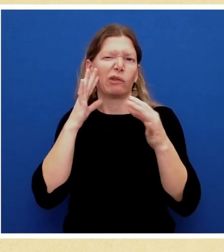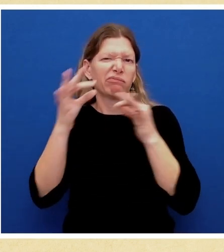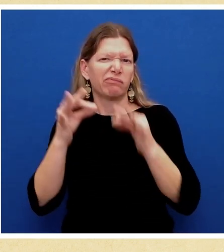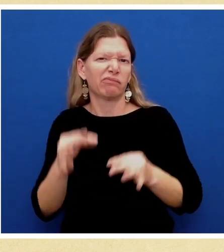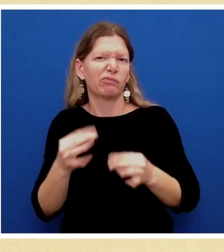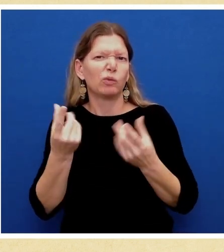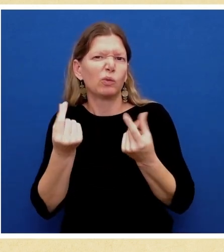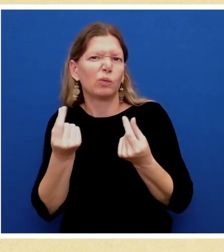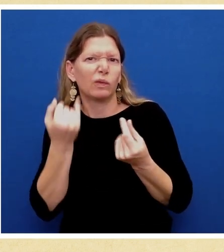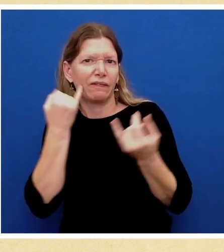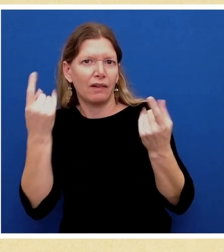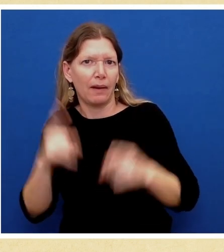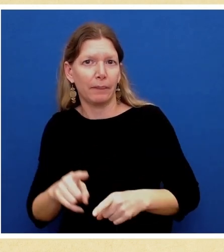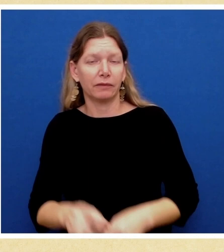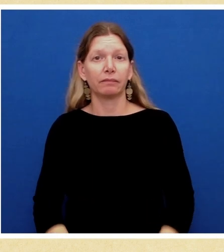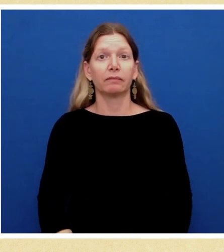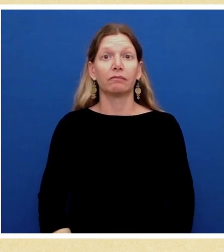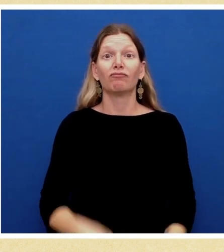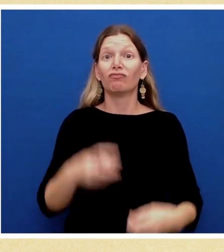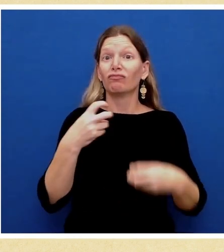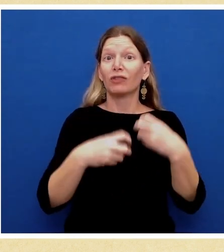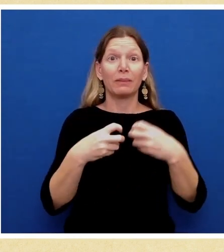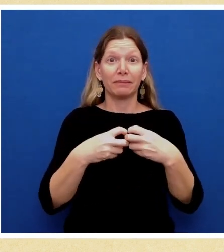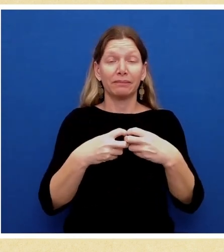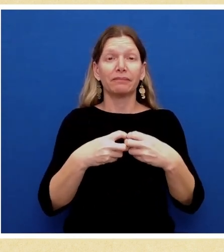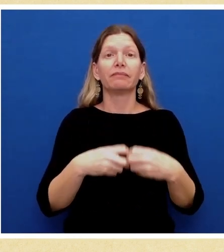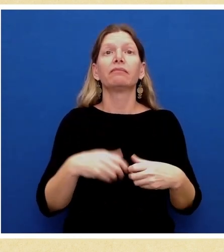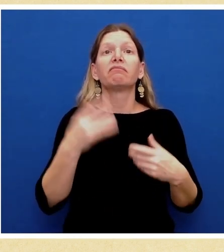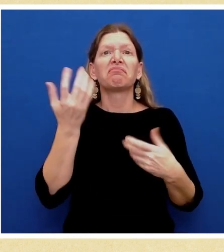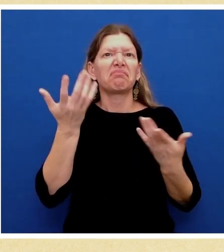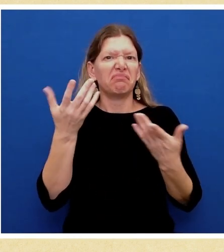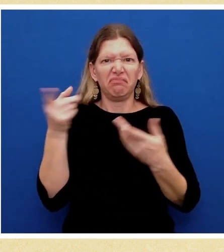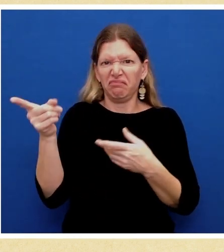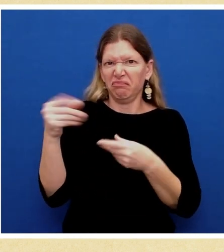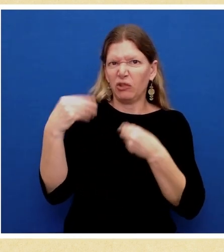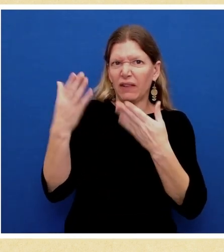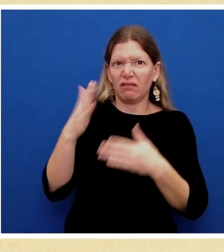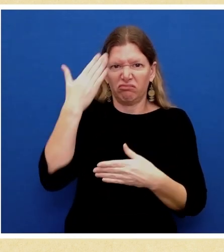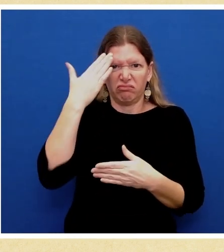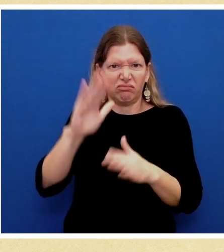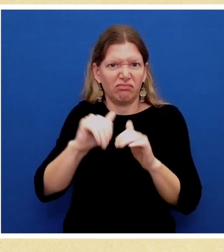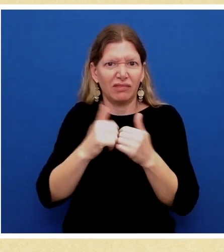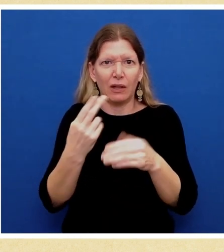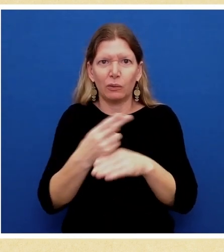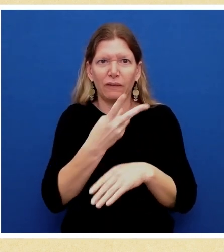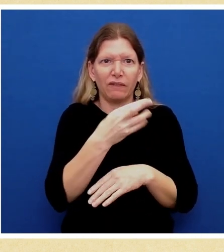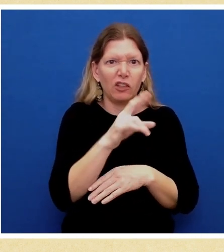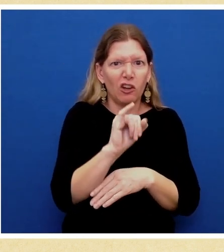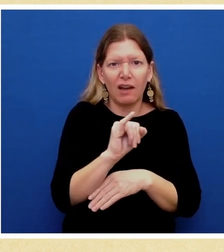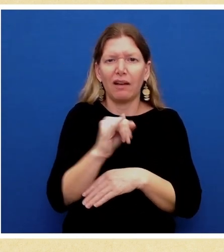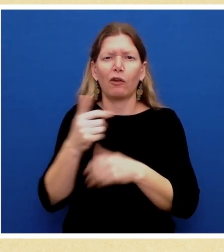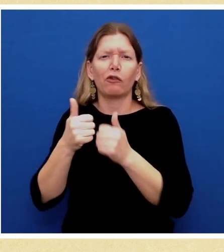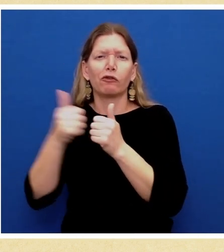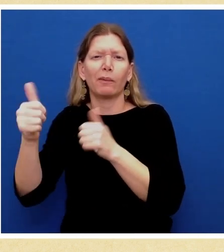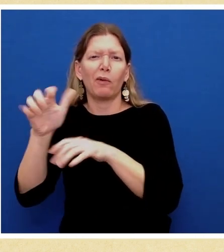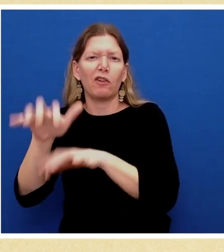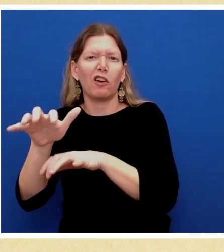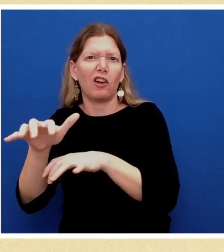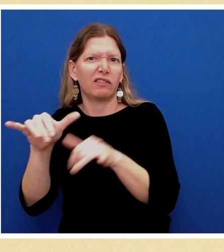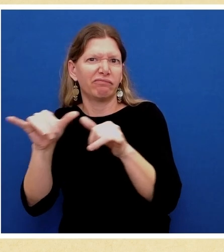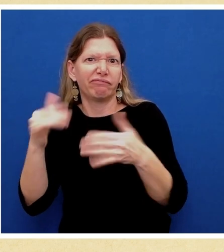occur. Problem: healthcare providers do not know how to use the VRI or remote cart